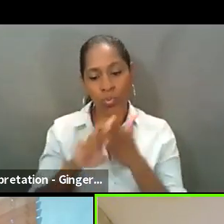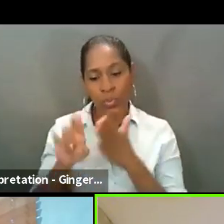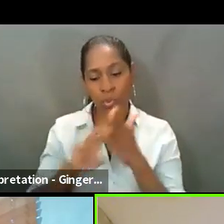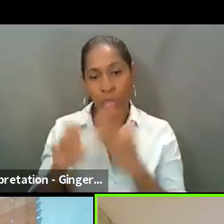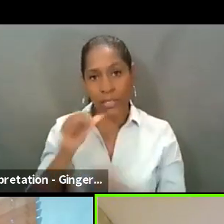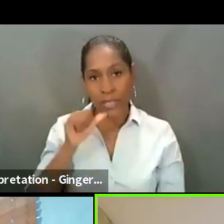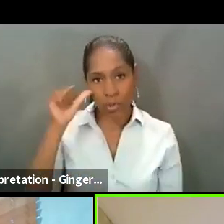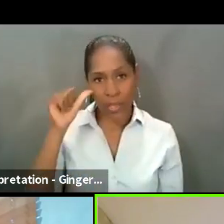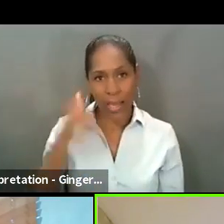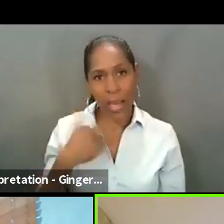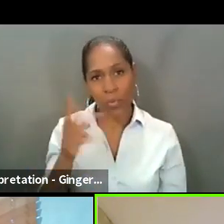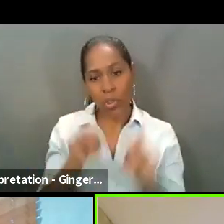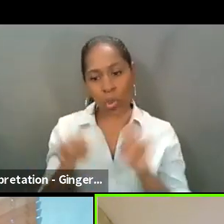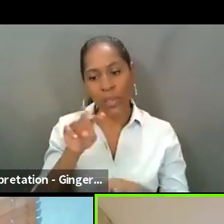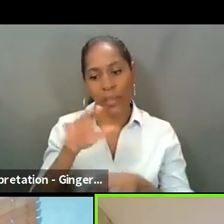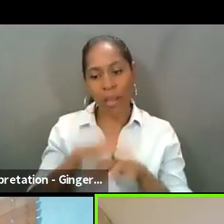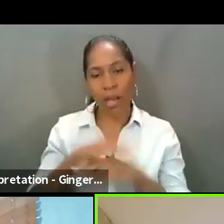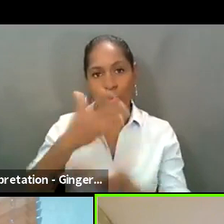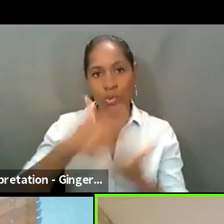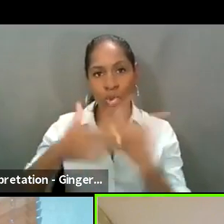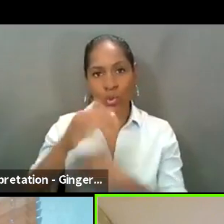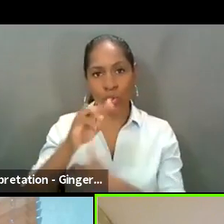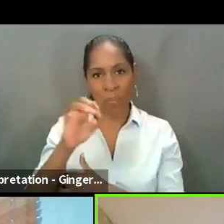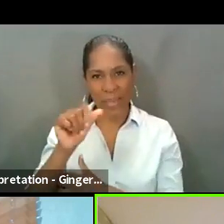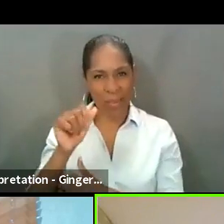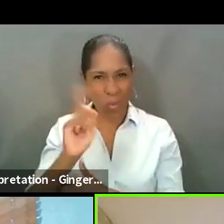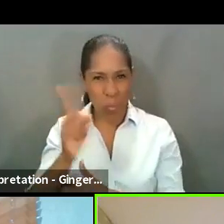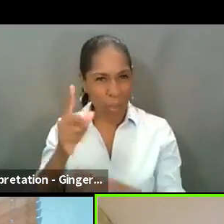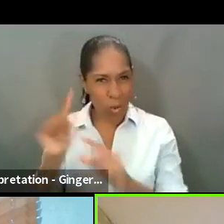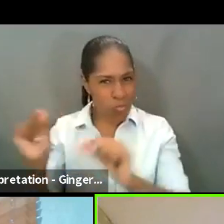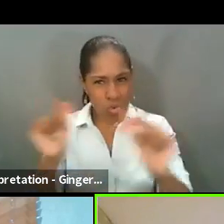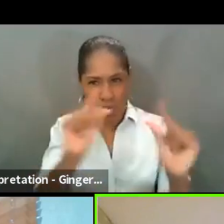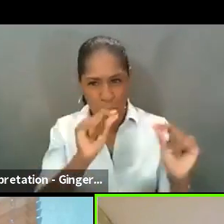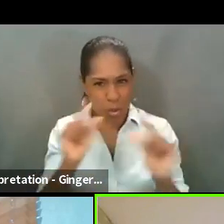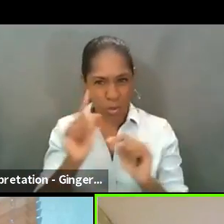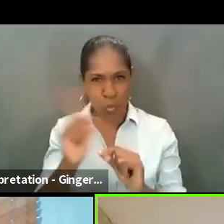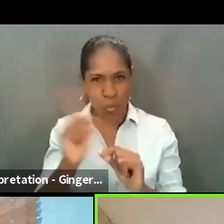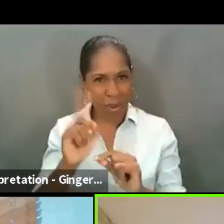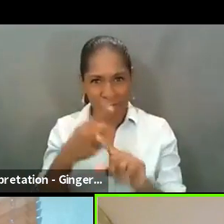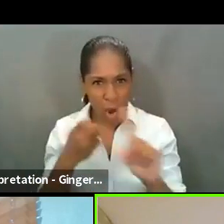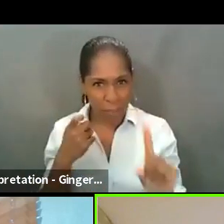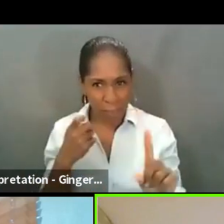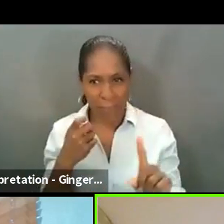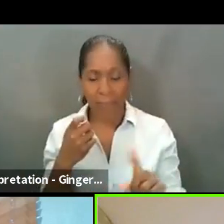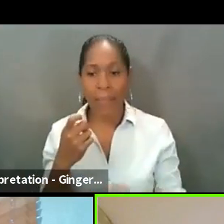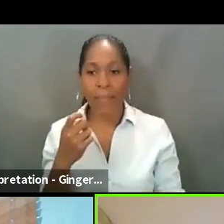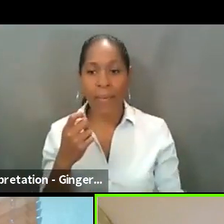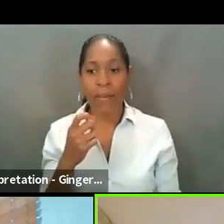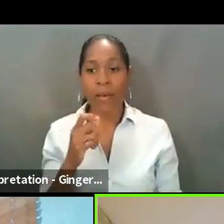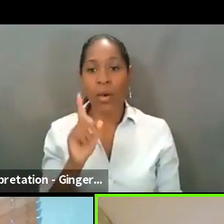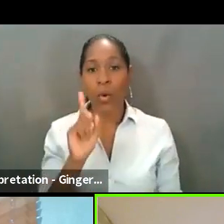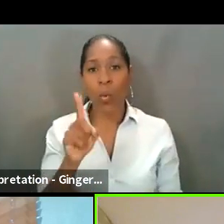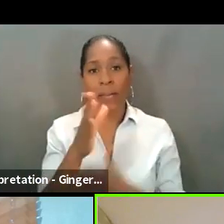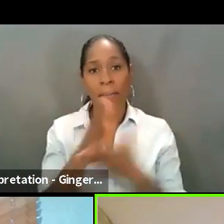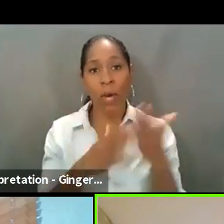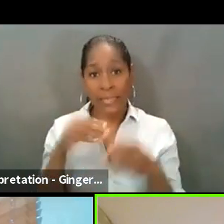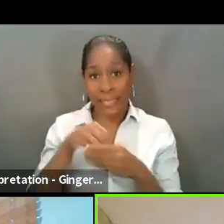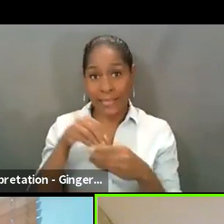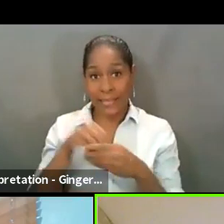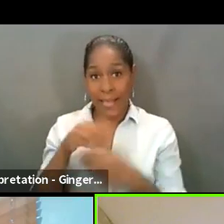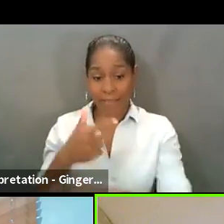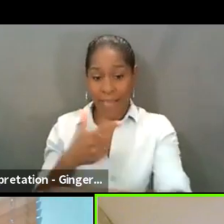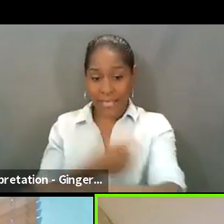and kind of looking on social media and where some of these things come from, one part that I left out in the vaccine ingredient, also part